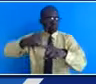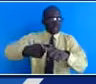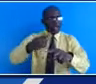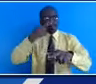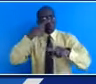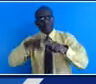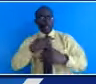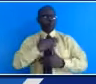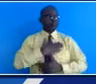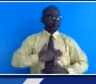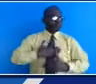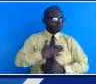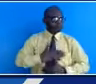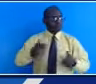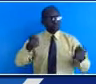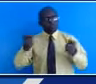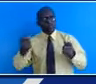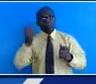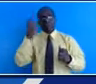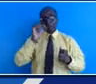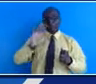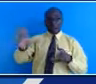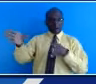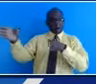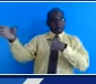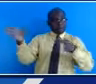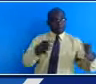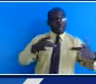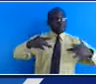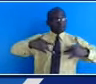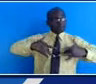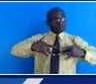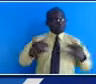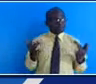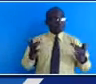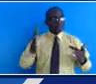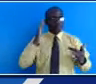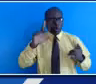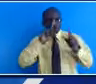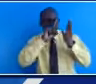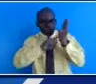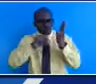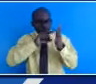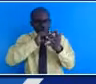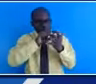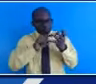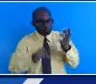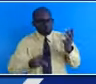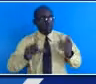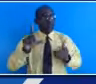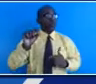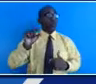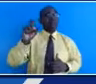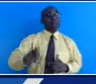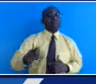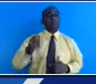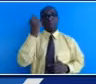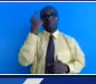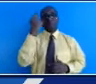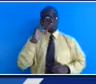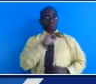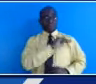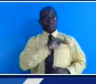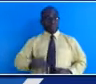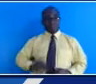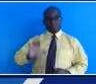county executive might have certain powers, but I don't have the power to tell a village mayor whether or not they should open up a street for a